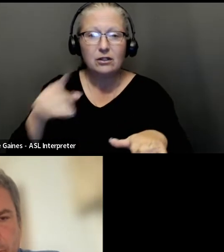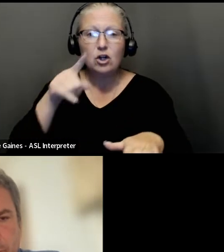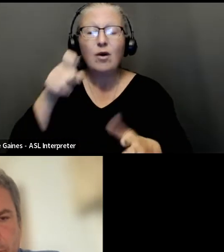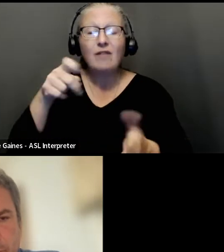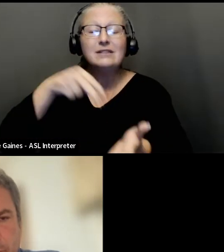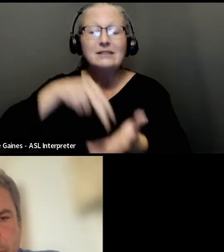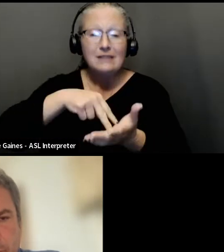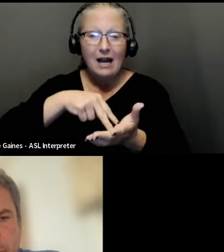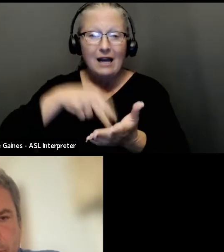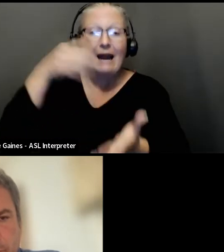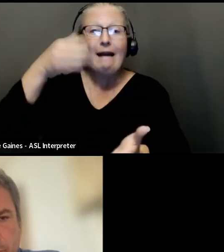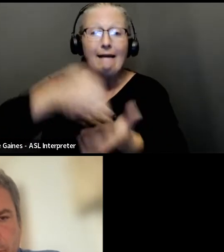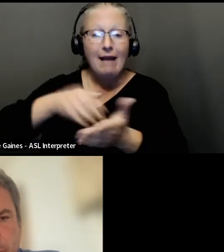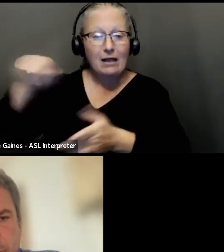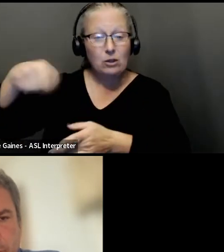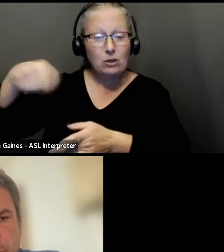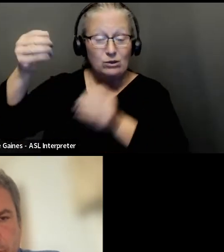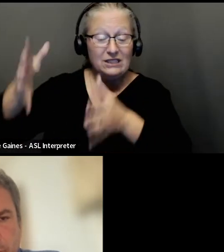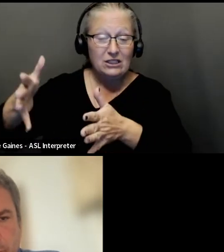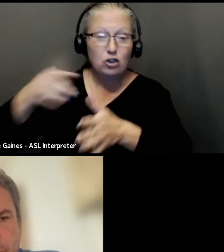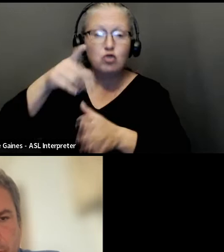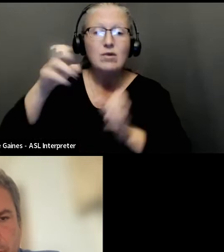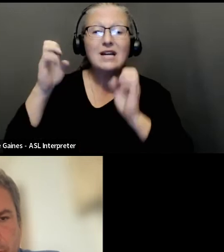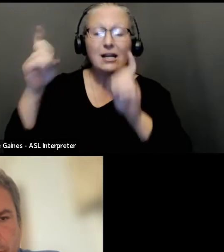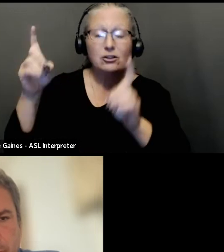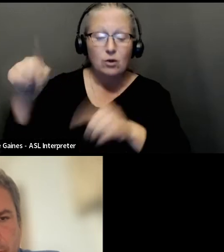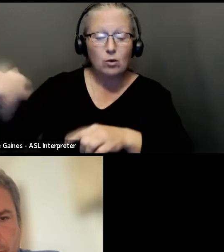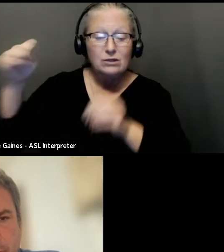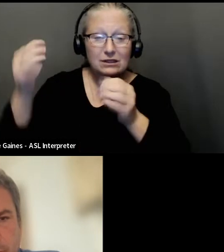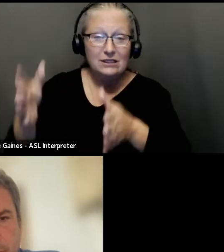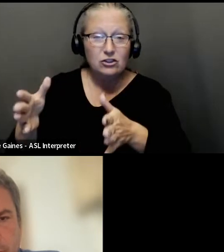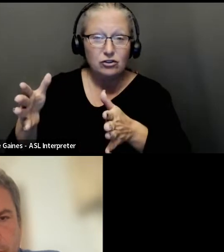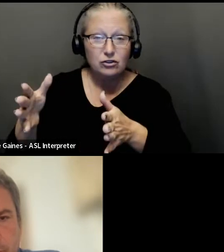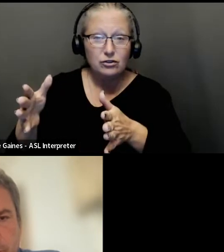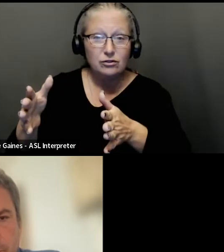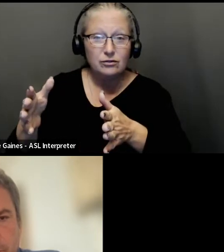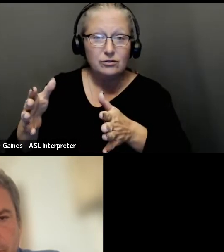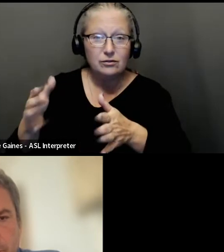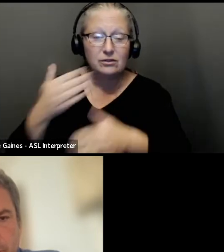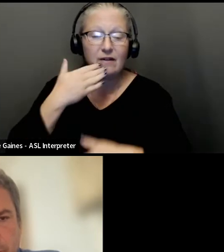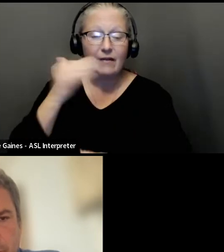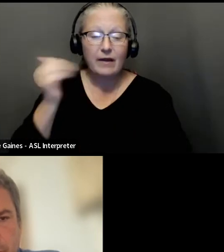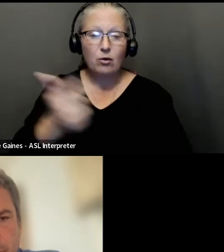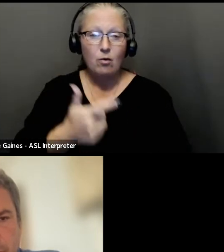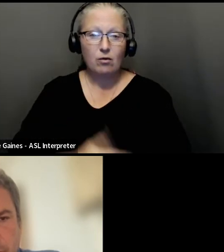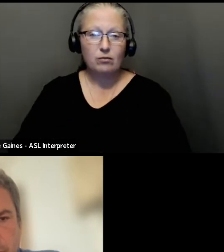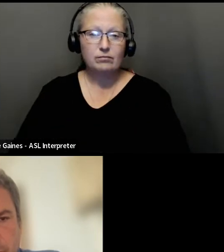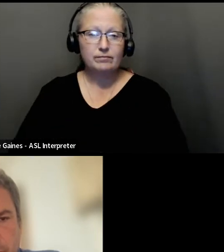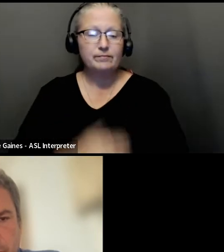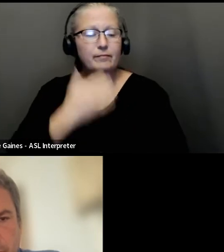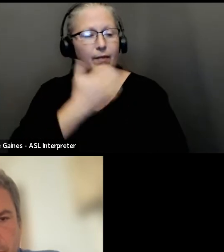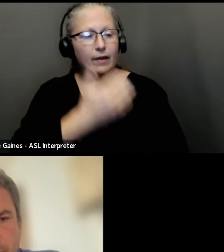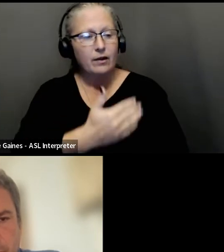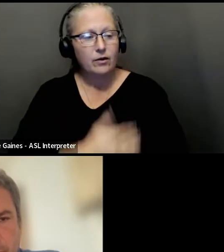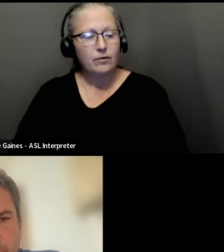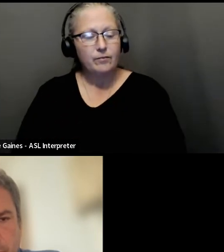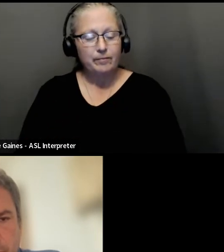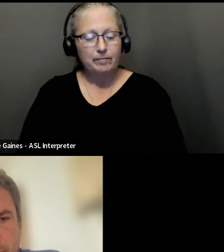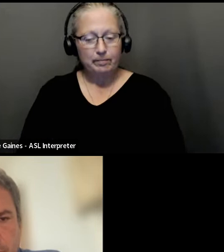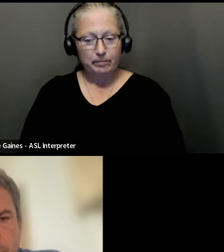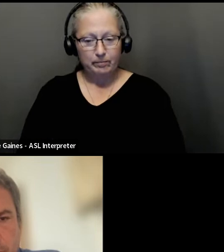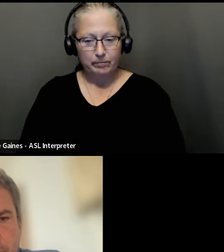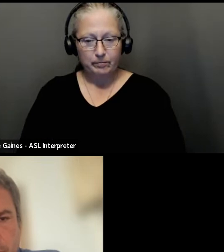stand against those teachers. You need to educate those teachers. Thank you all. Thank you.